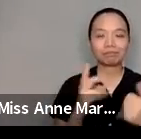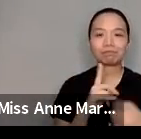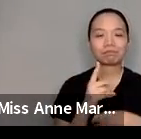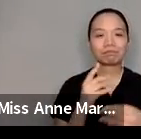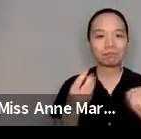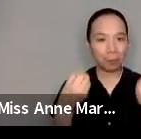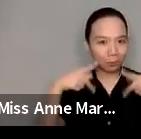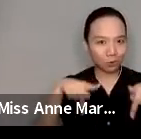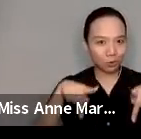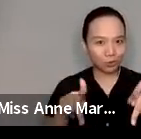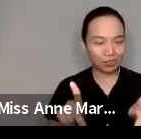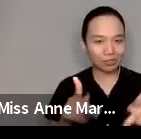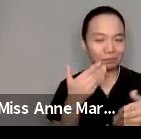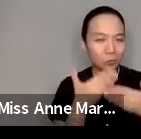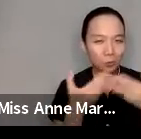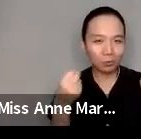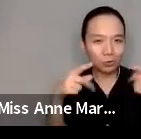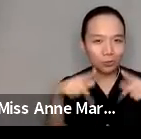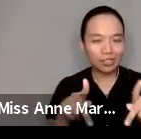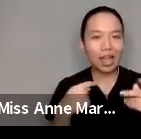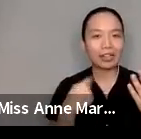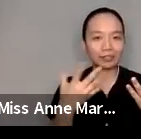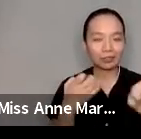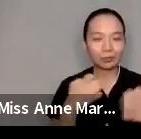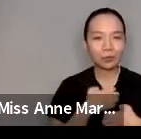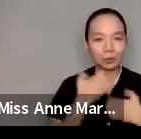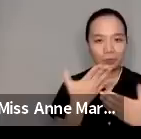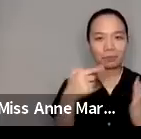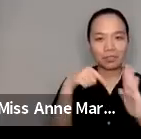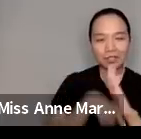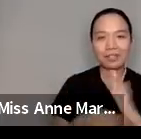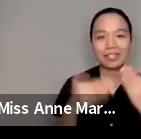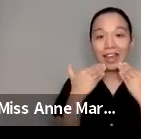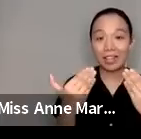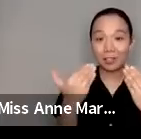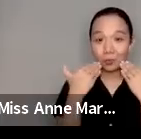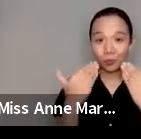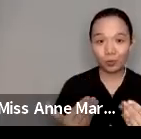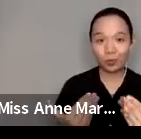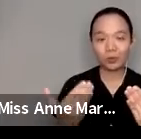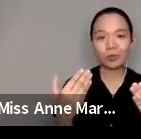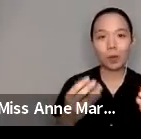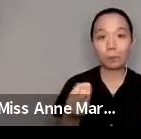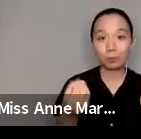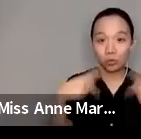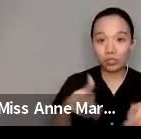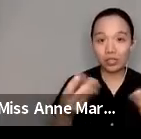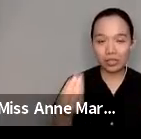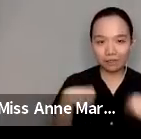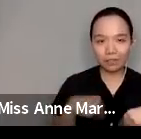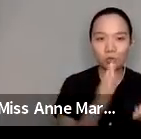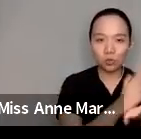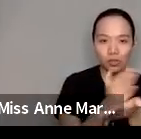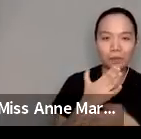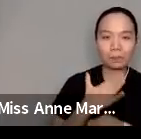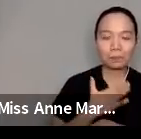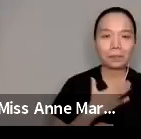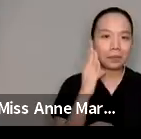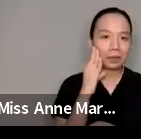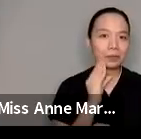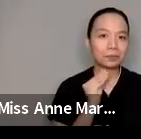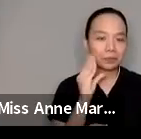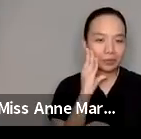opportunity. I would like to express my deepest gratitude for the opportunity given to me to share my experience